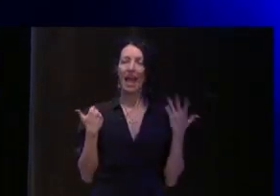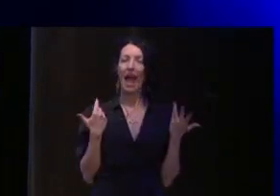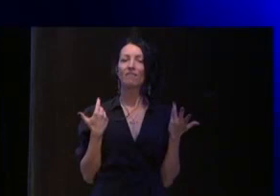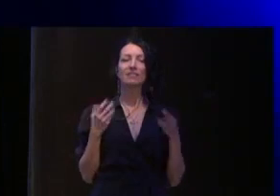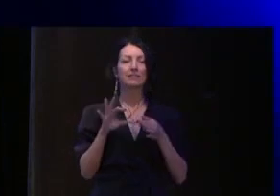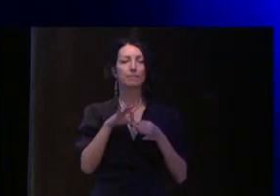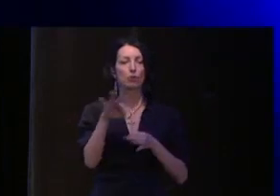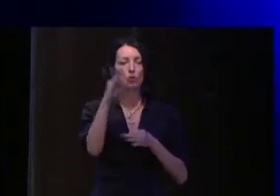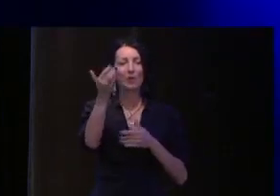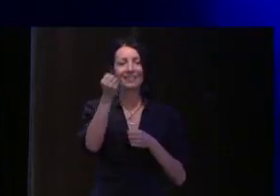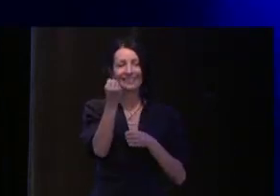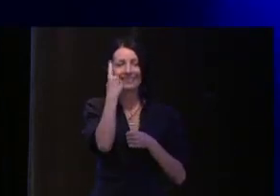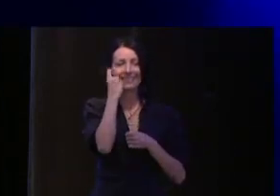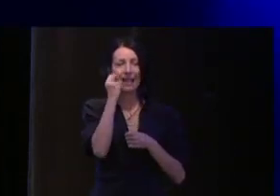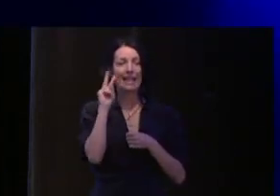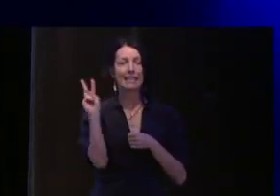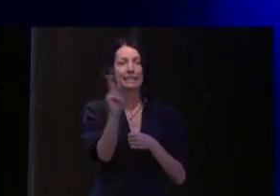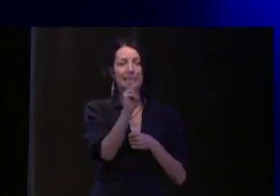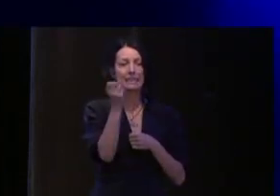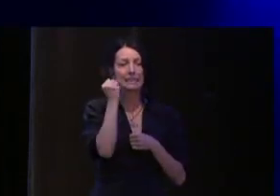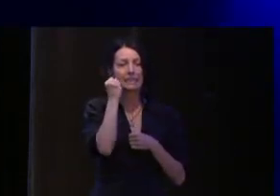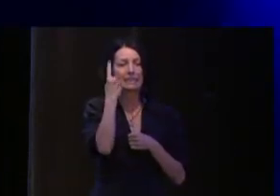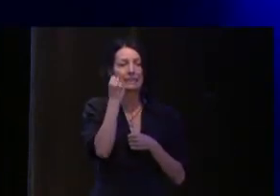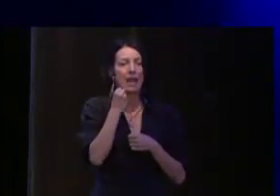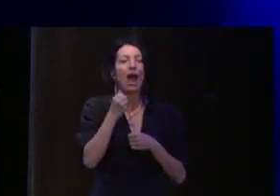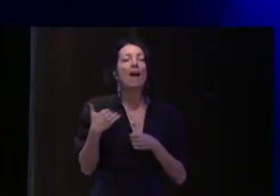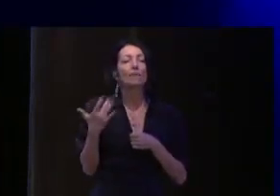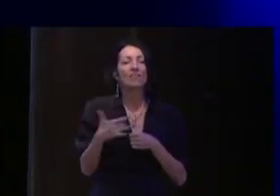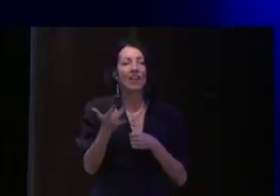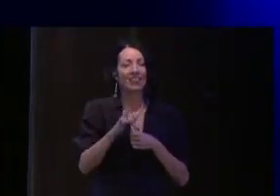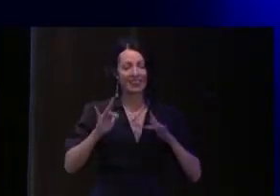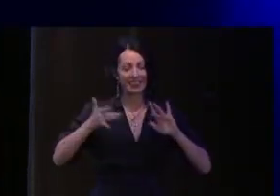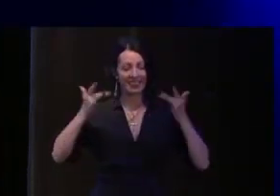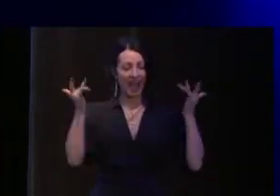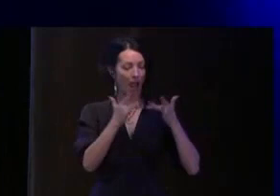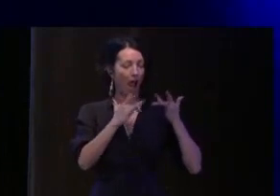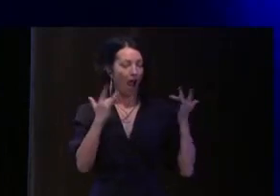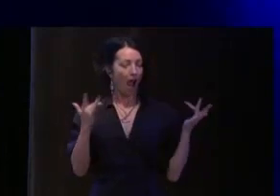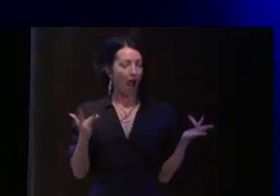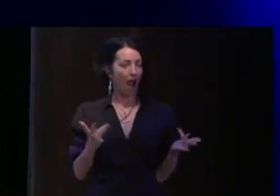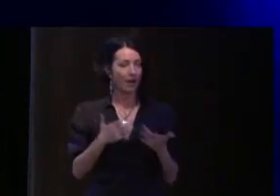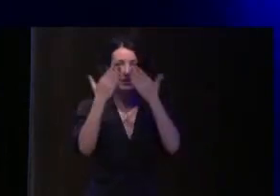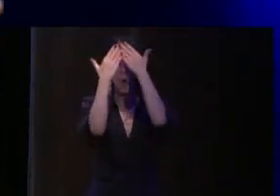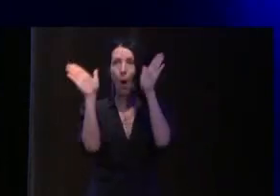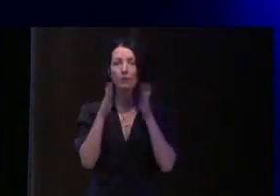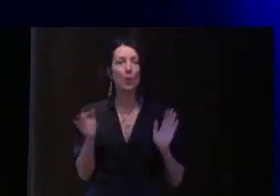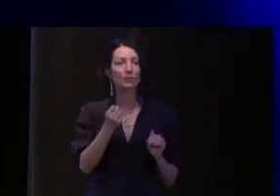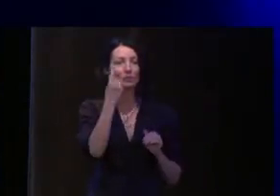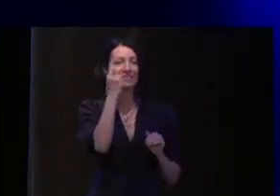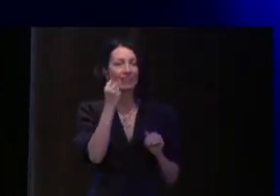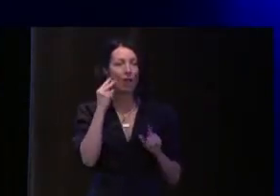insight so that we feel light, we feel lighthearted, which opens us up to seeing that